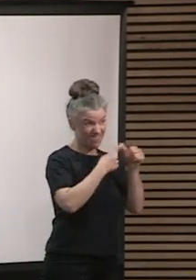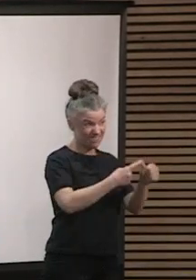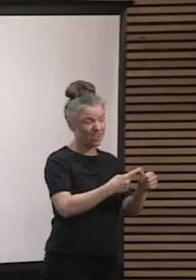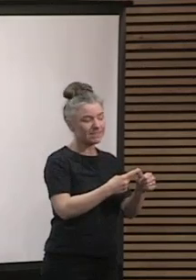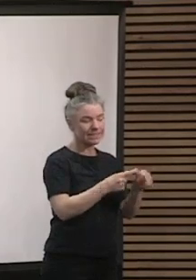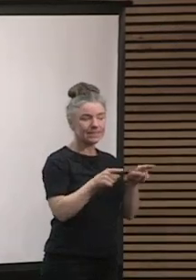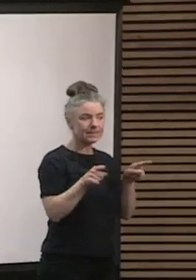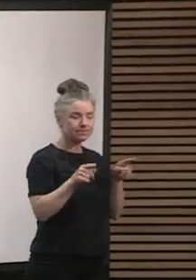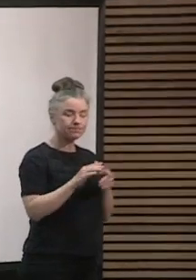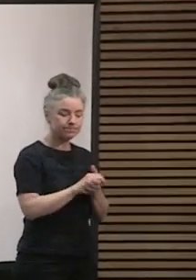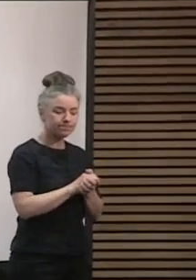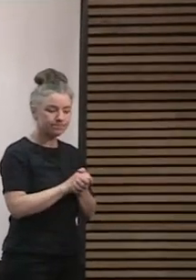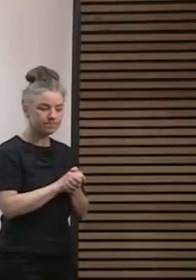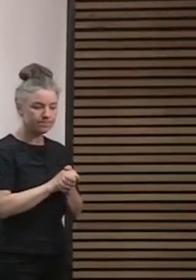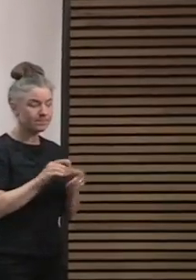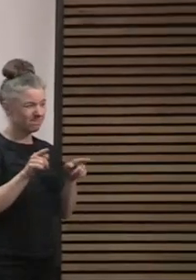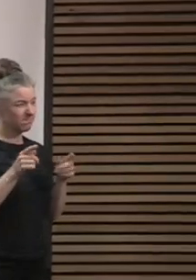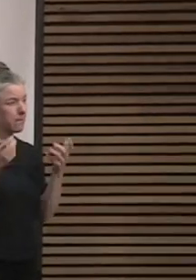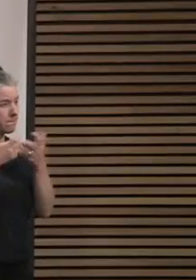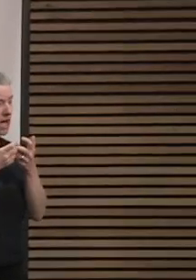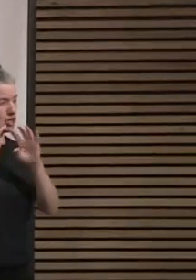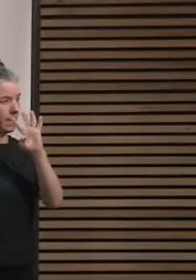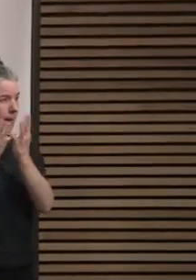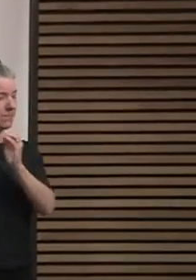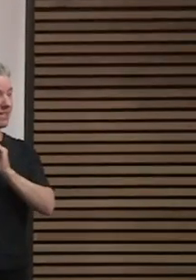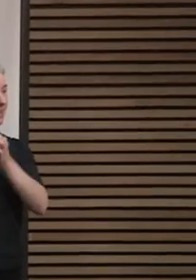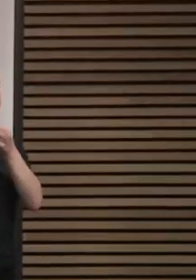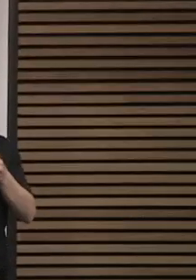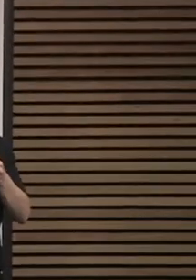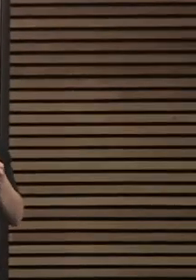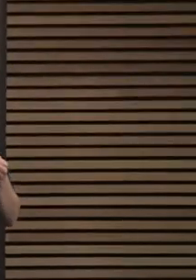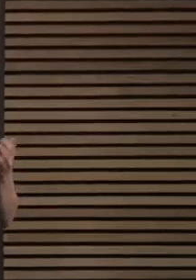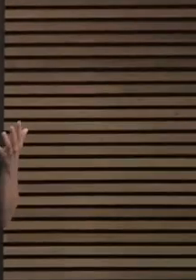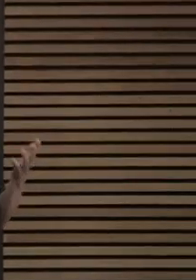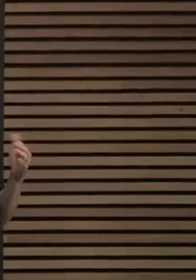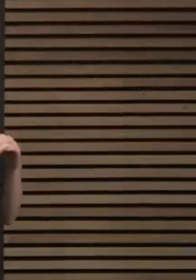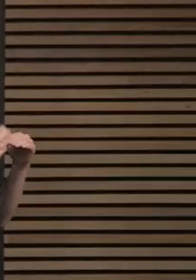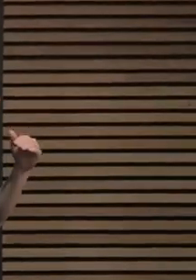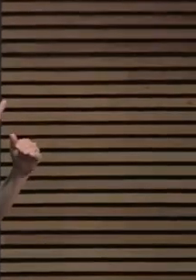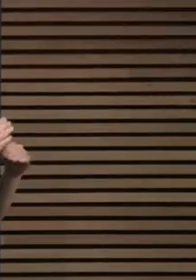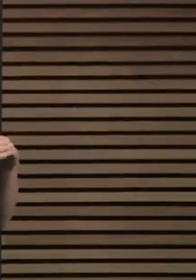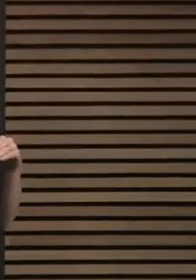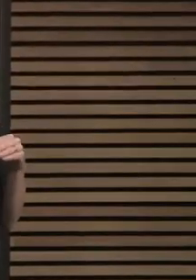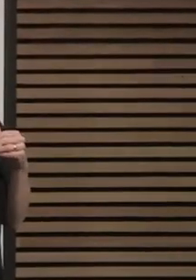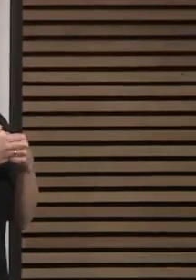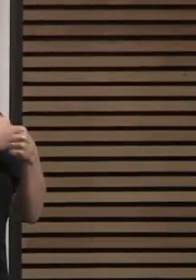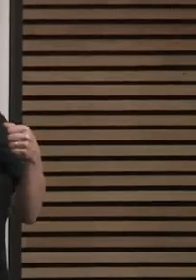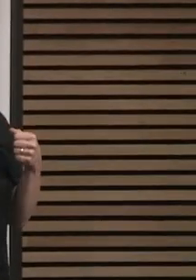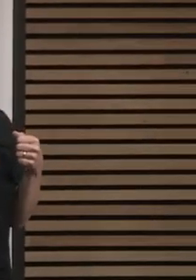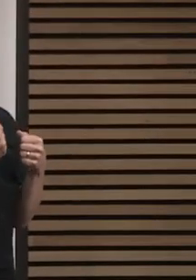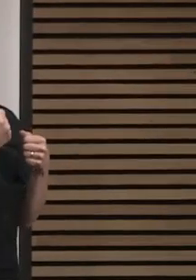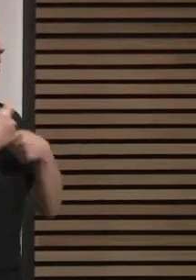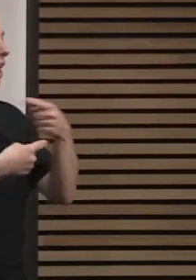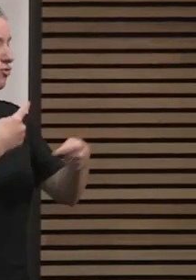essentially consistent with what the decision Cabinet made, which was to extend the current settings for 12 days. The total of 14 days